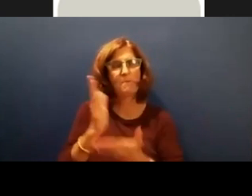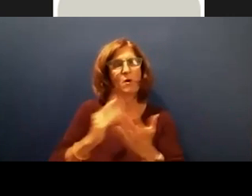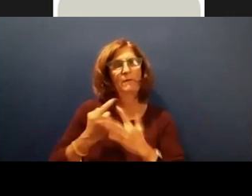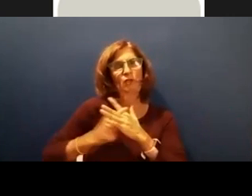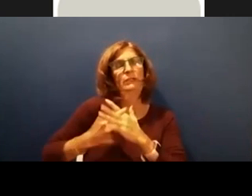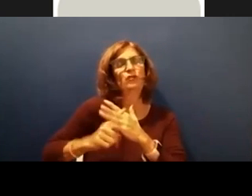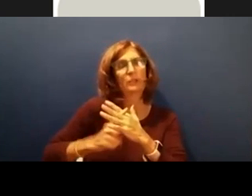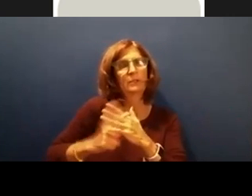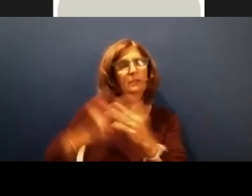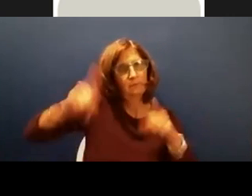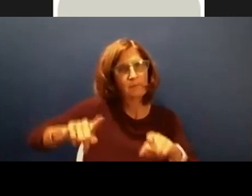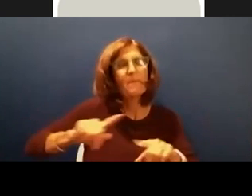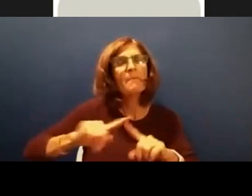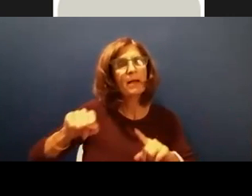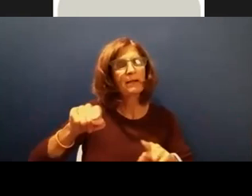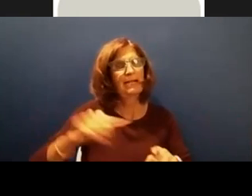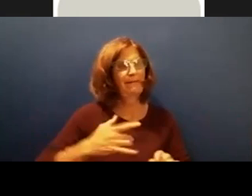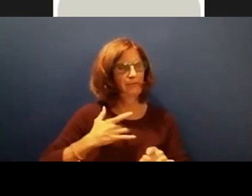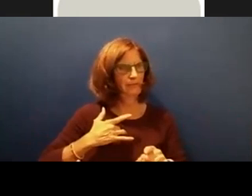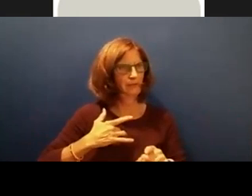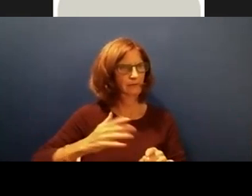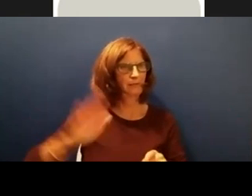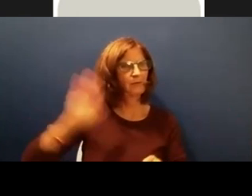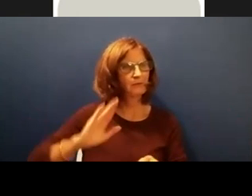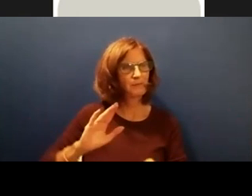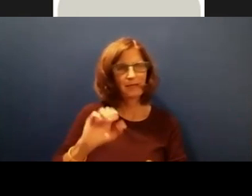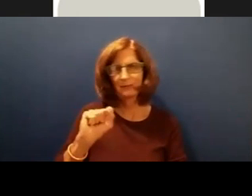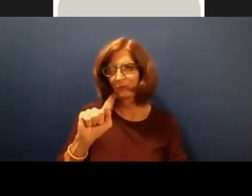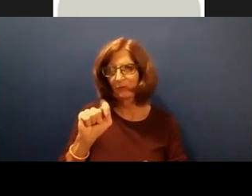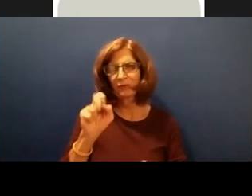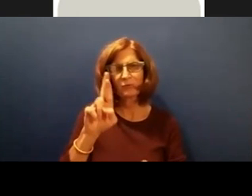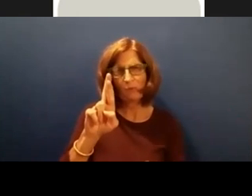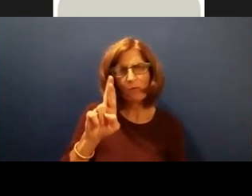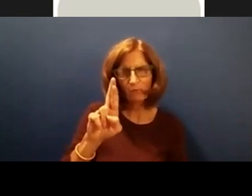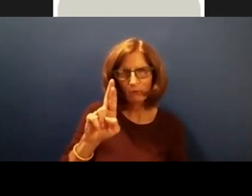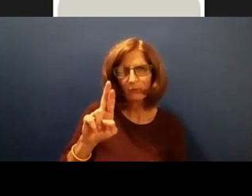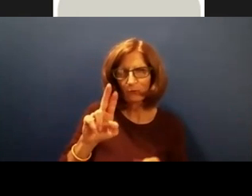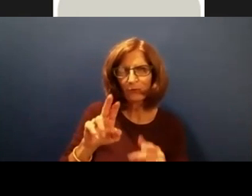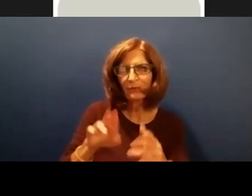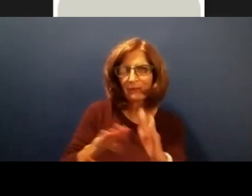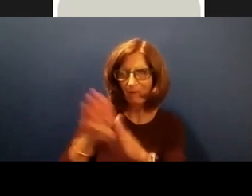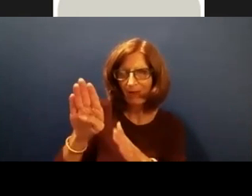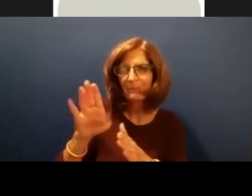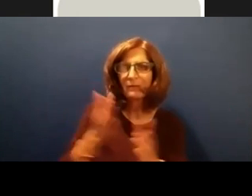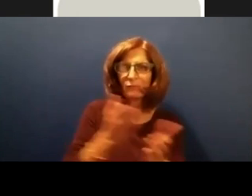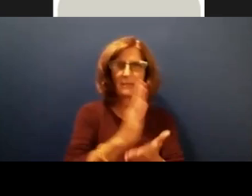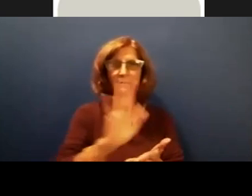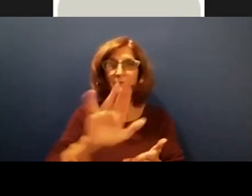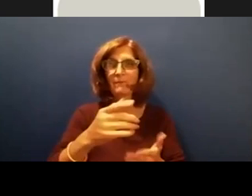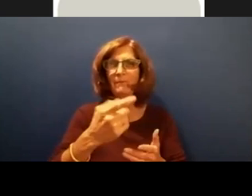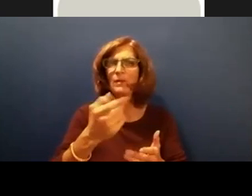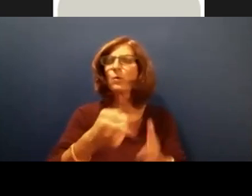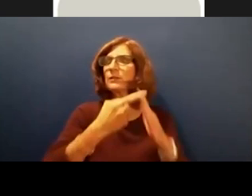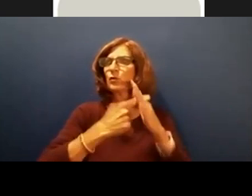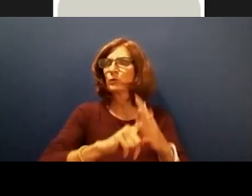mind, this goes back to SOFR's development rights, right? So SOFR had the development rights from an original deal that